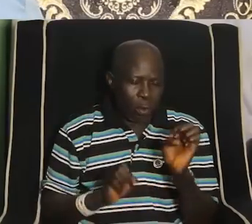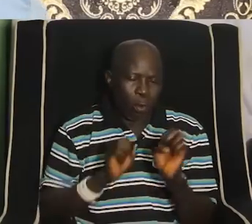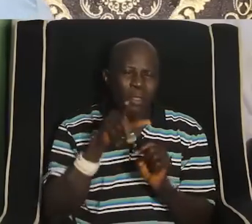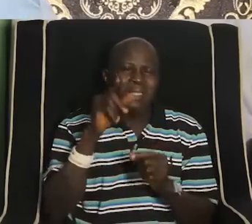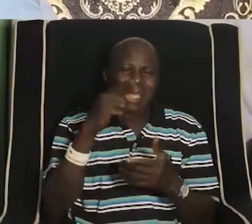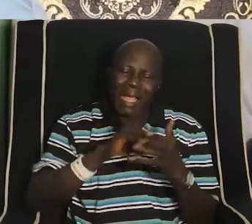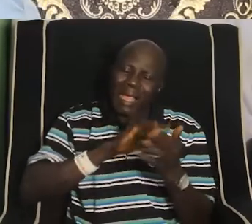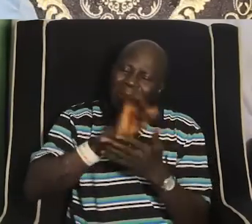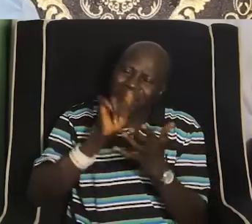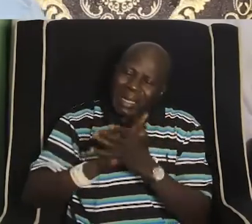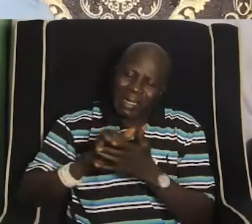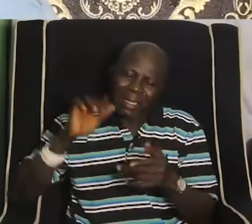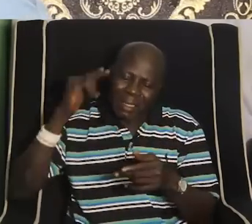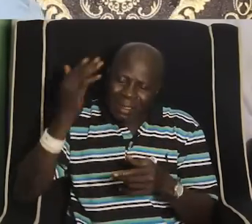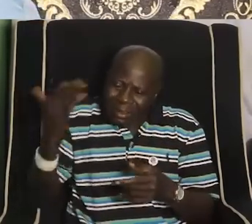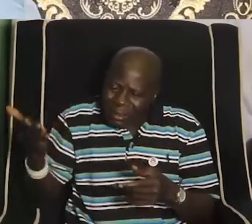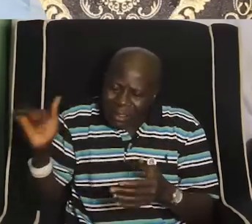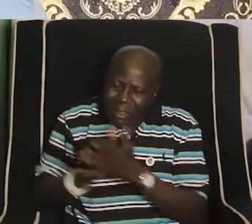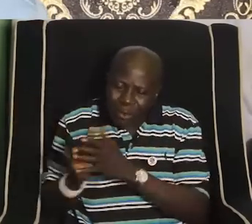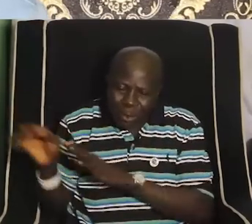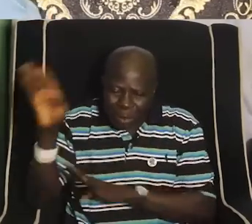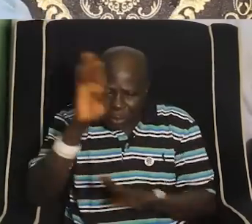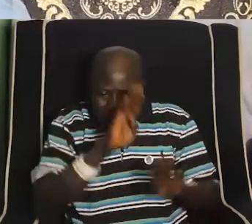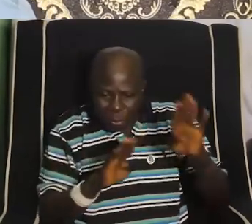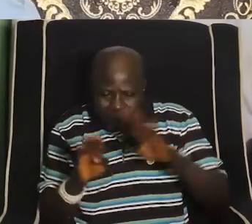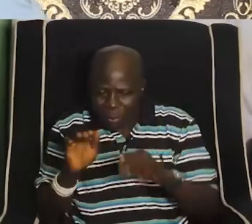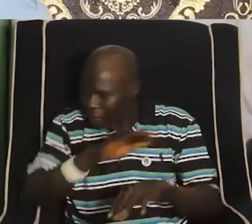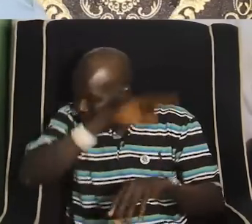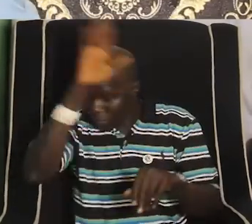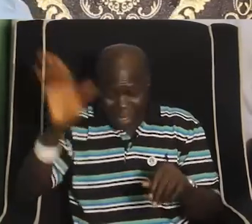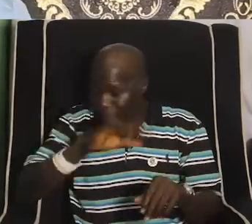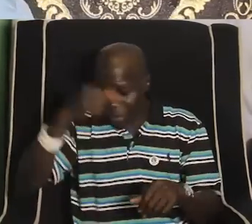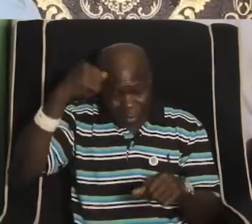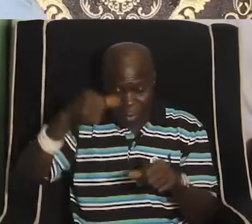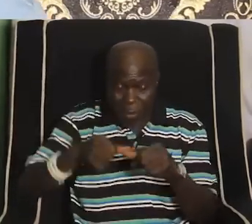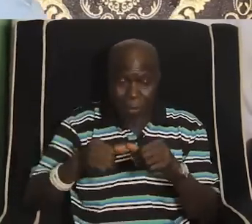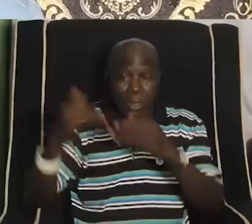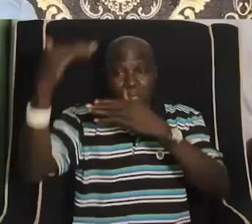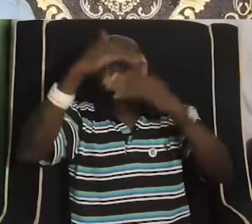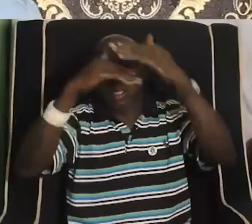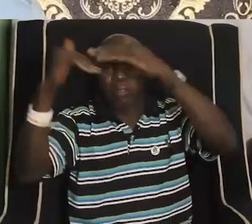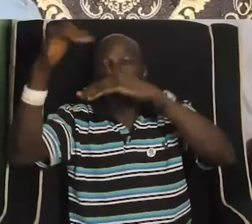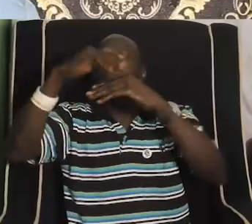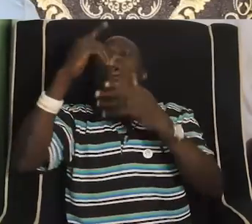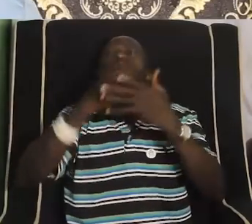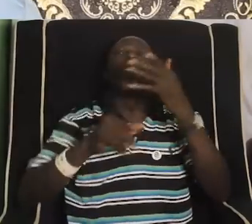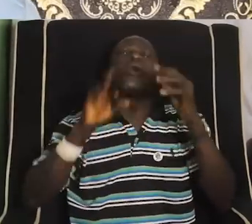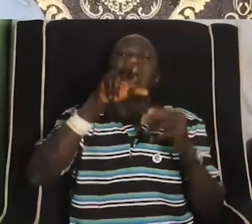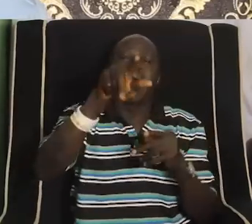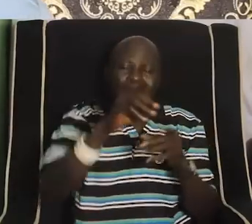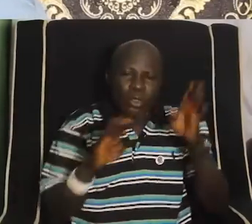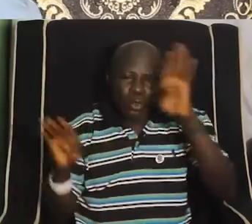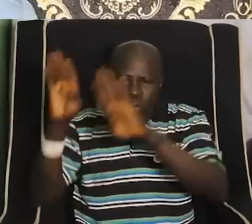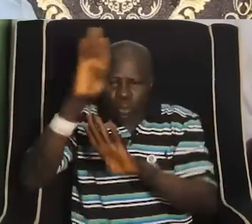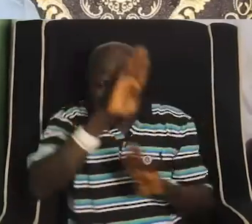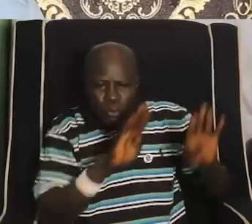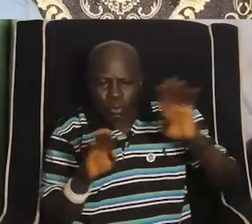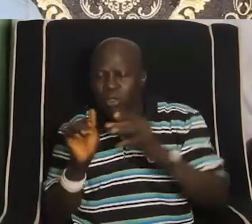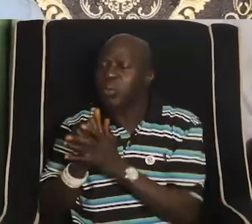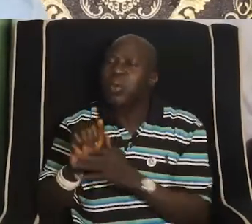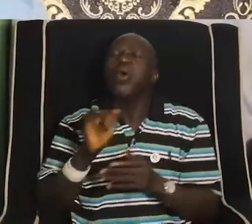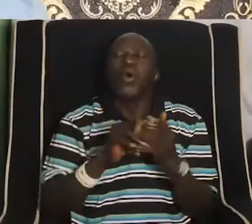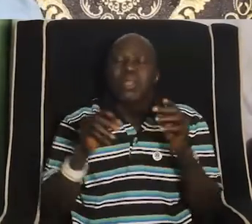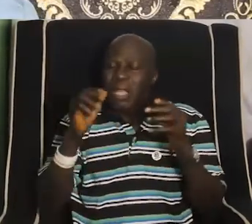gan. What is now the thing of the world that you are pursuing? Tá àti ẹ̀wà rántí ọ̀run mọ́. That will not even remember ever again. Kí ló ń lé, kí ni mò ń lé? What are you pursuing? What am I pursuing? Kí